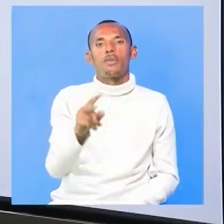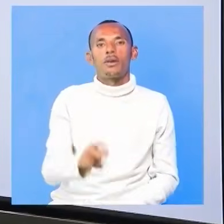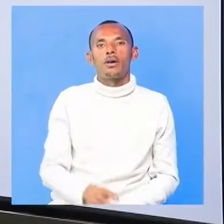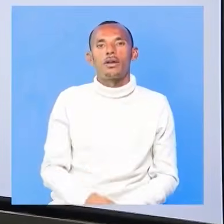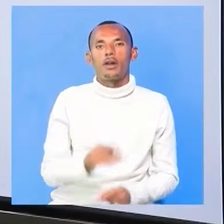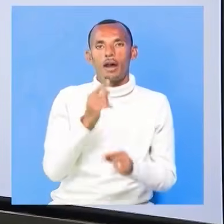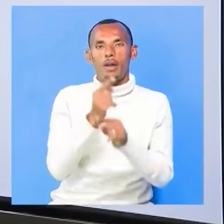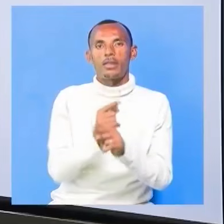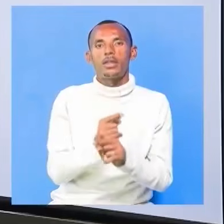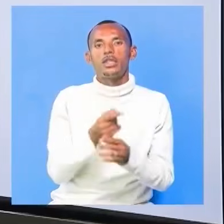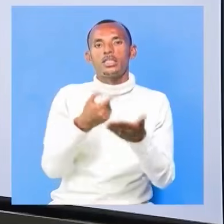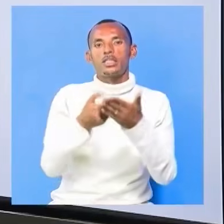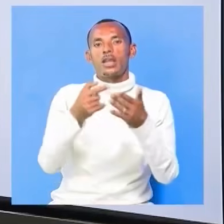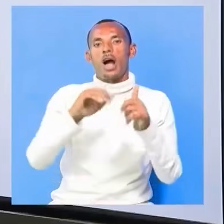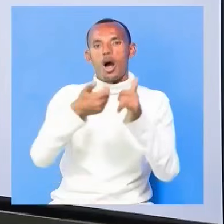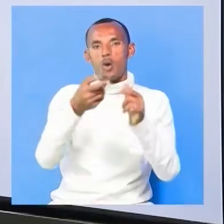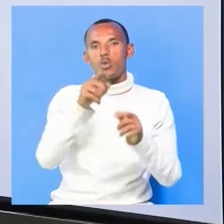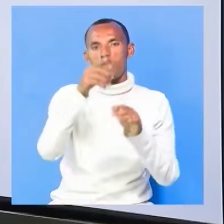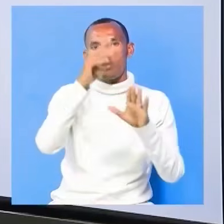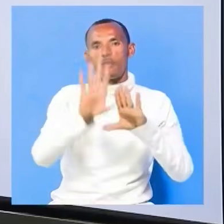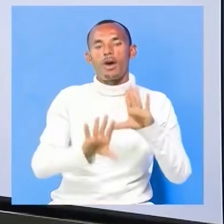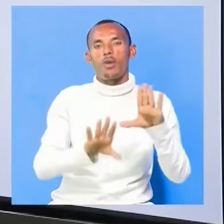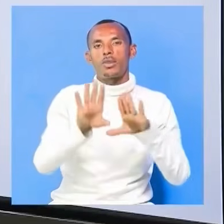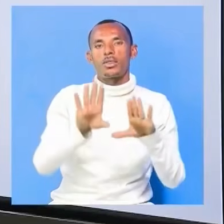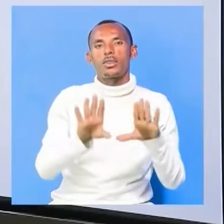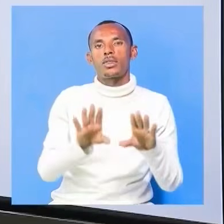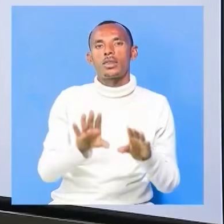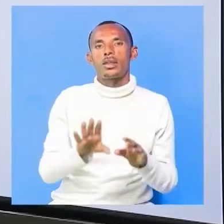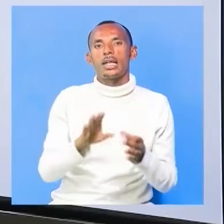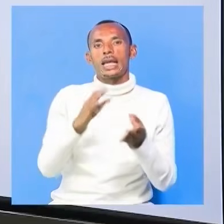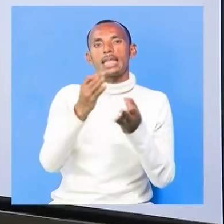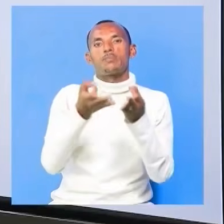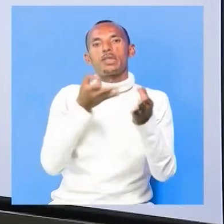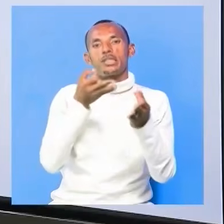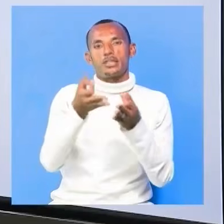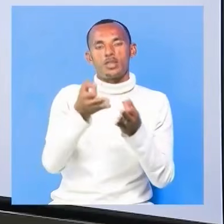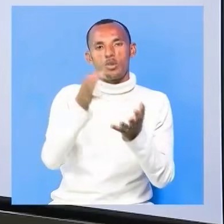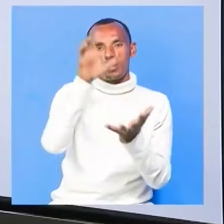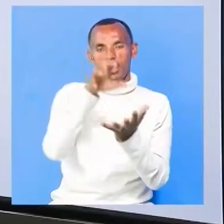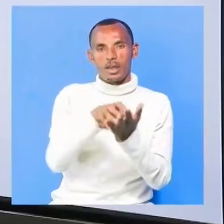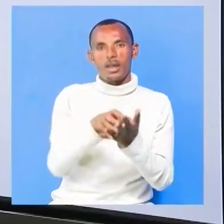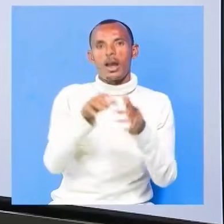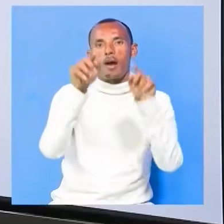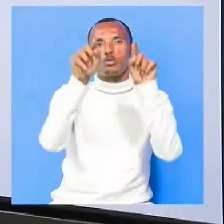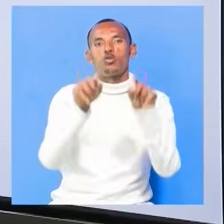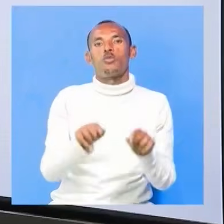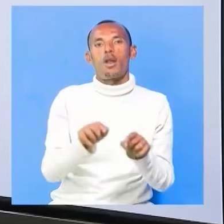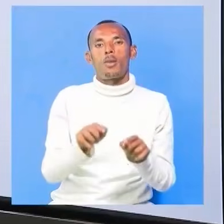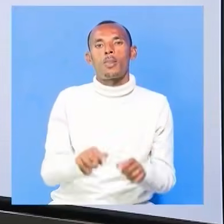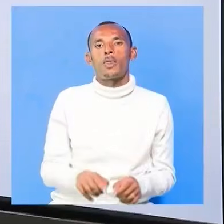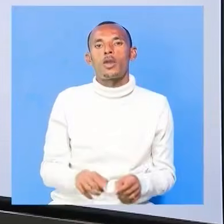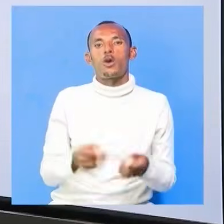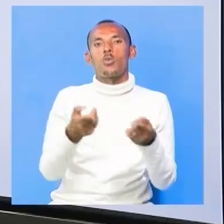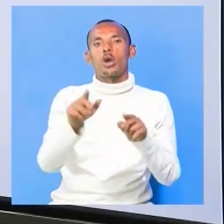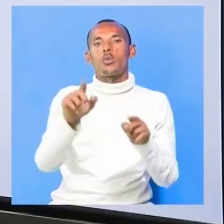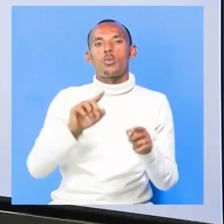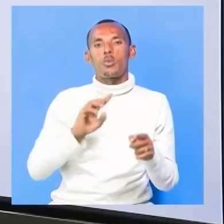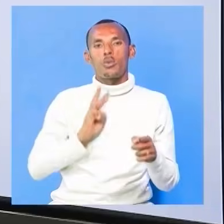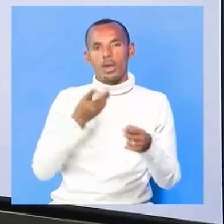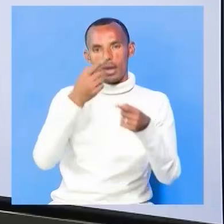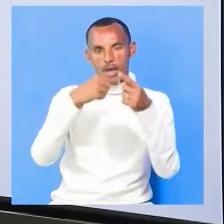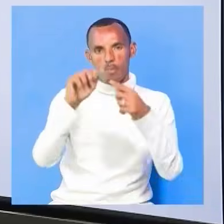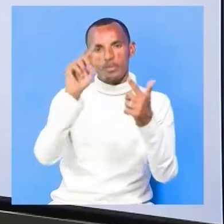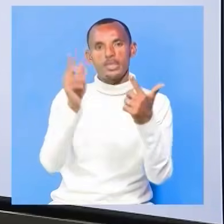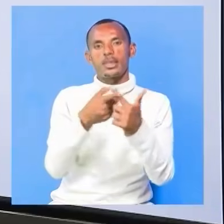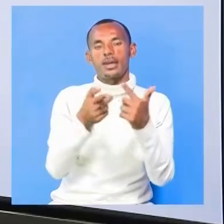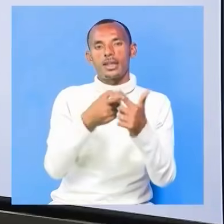12, right? This is how you evaluate expressions containing absolute value. When we come